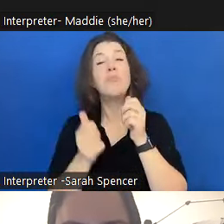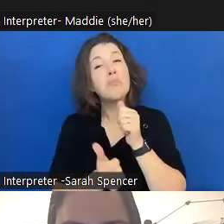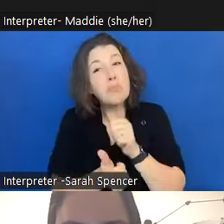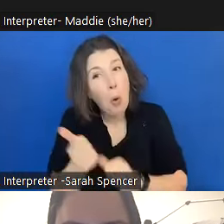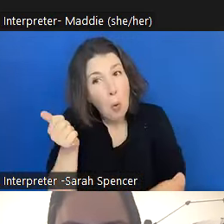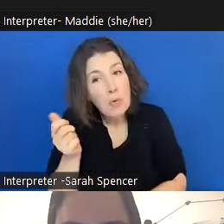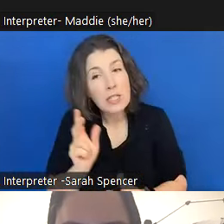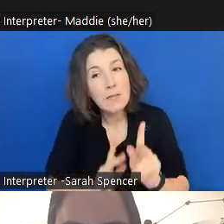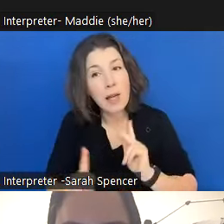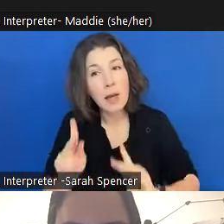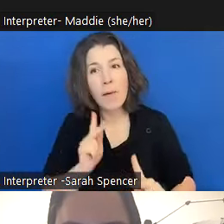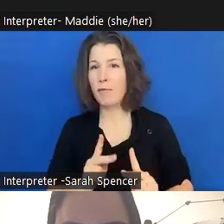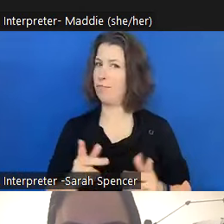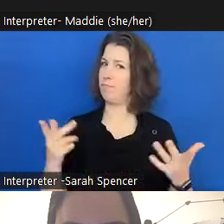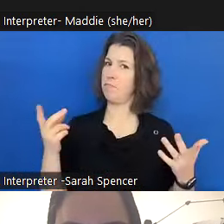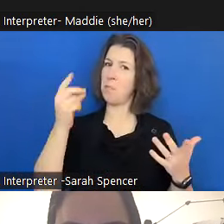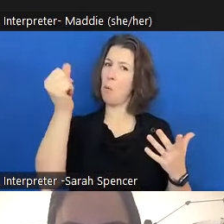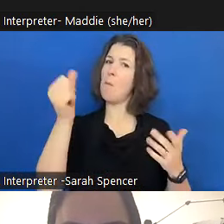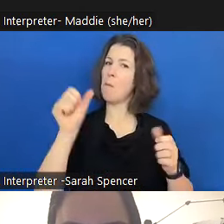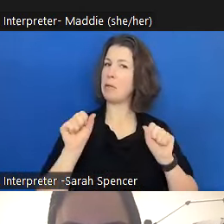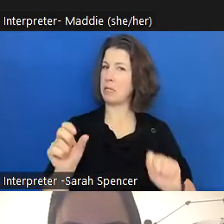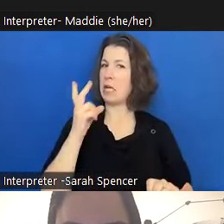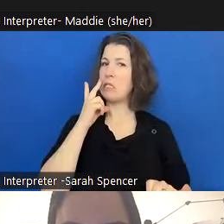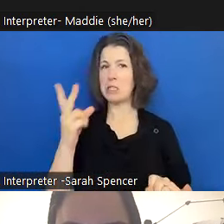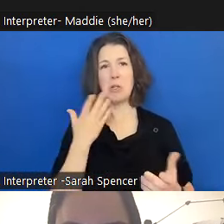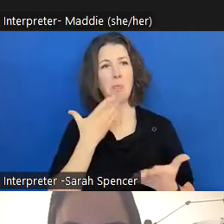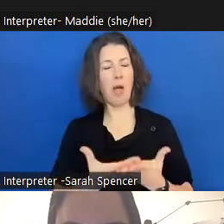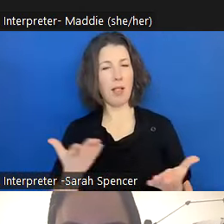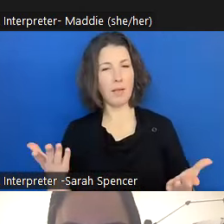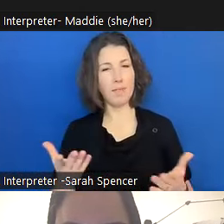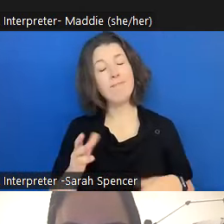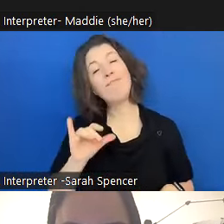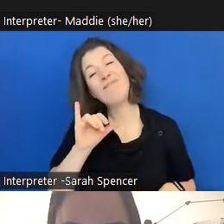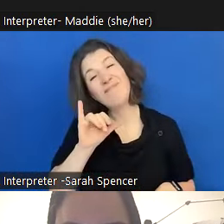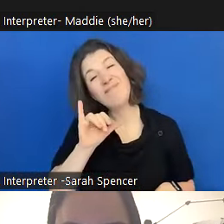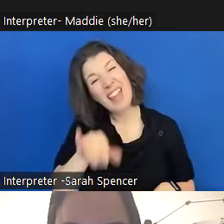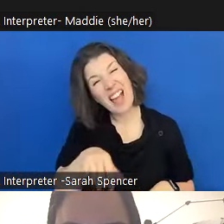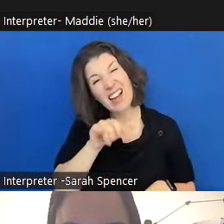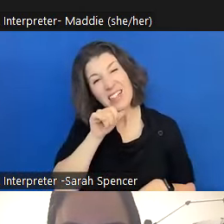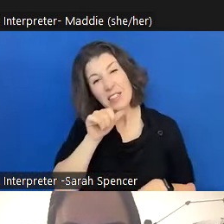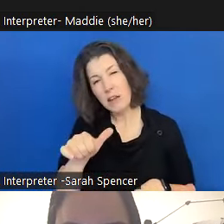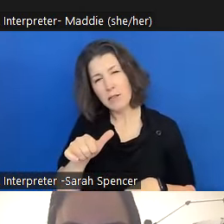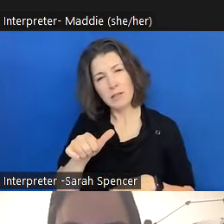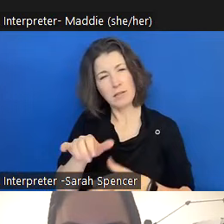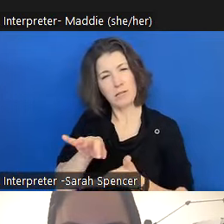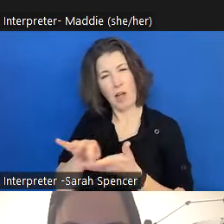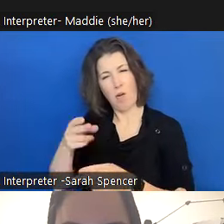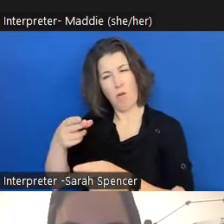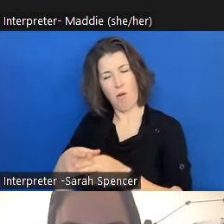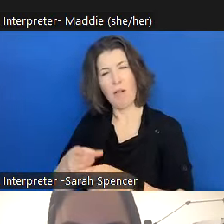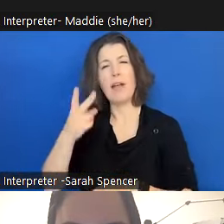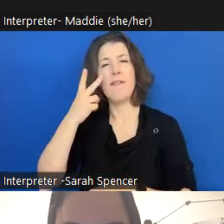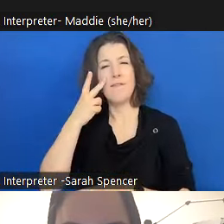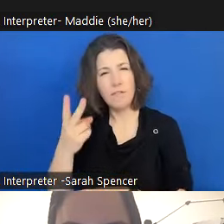people, you are then able to see pretty well. This does not count as vision loss. What true